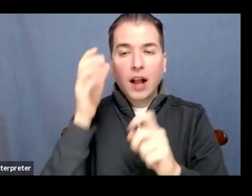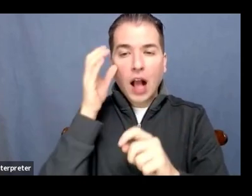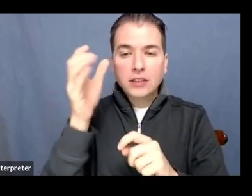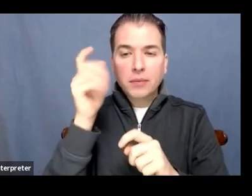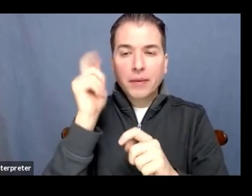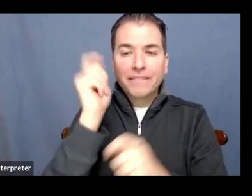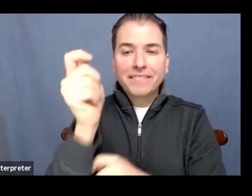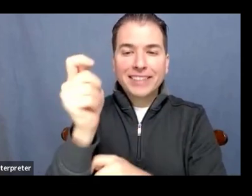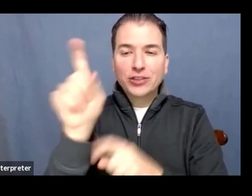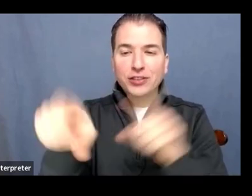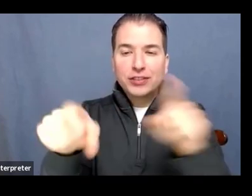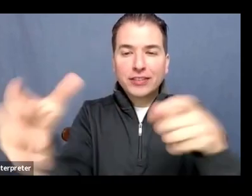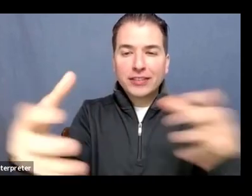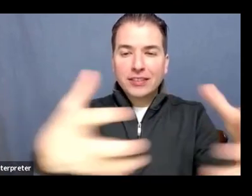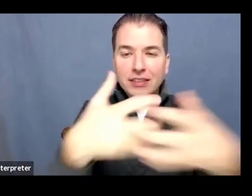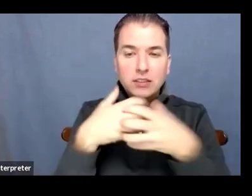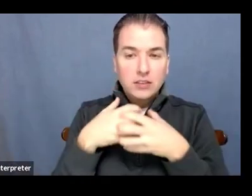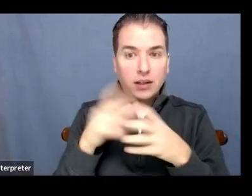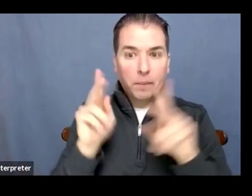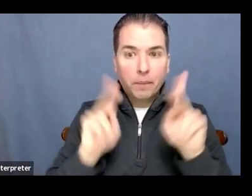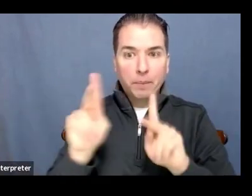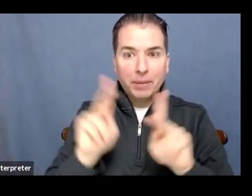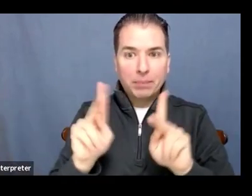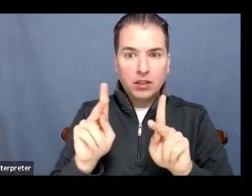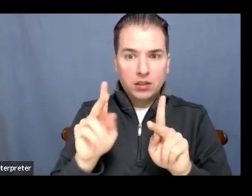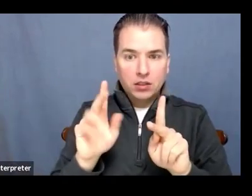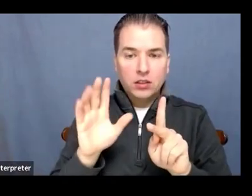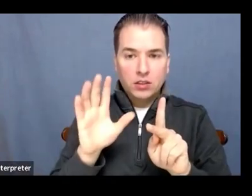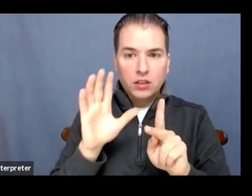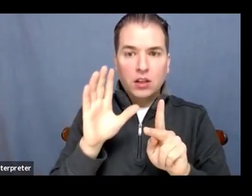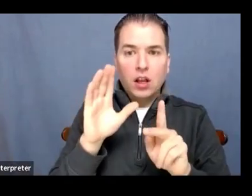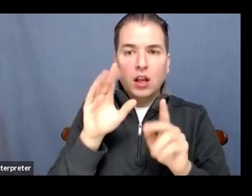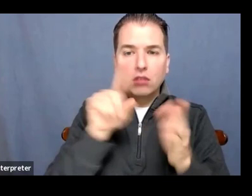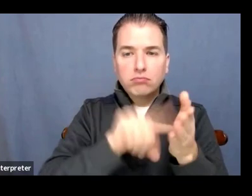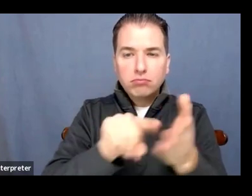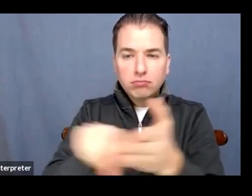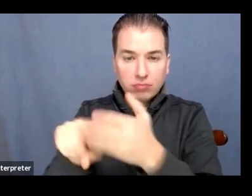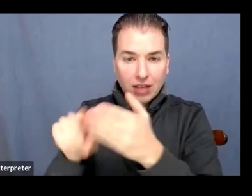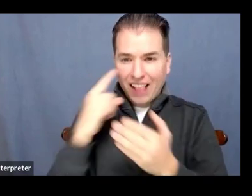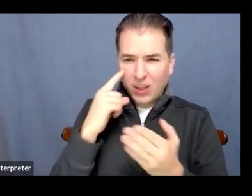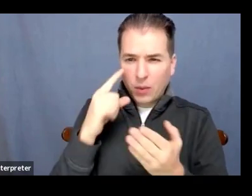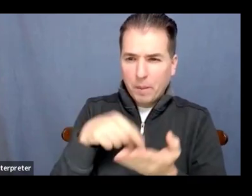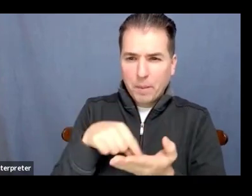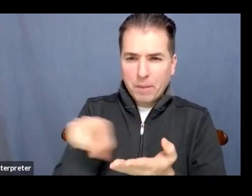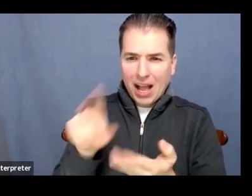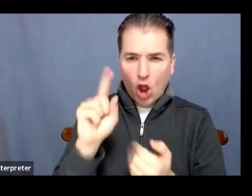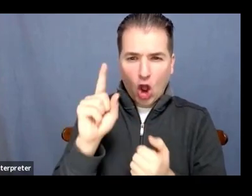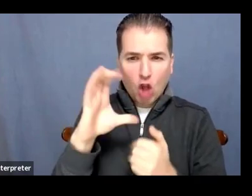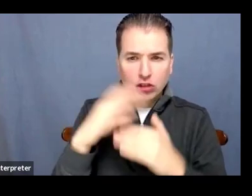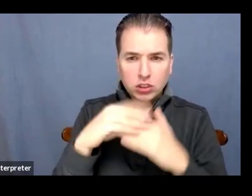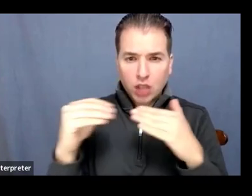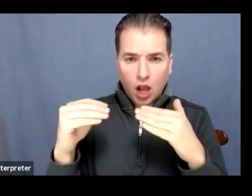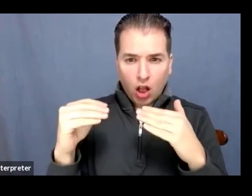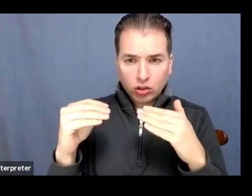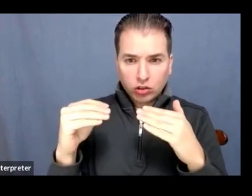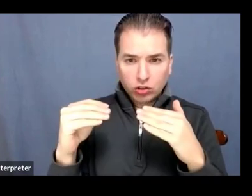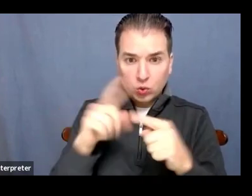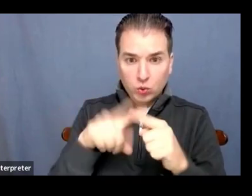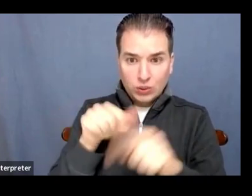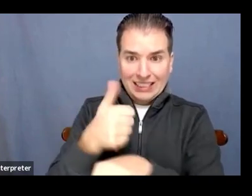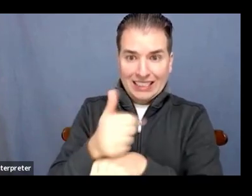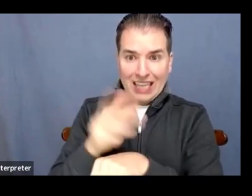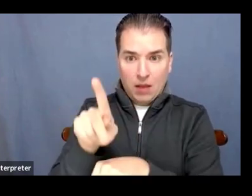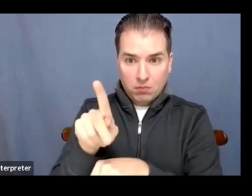one client I had, I think, paid $100 for a setup, and then I think it was $15 or $20